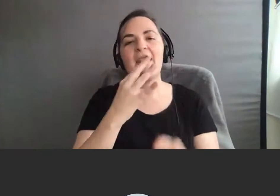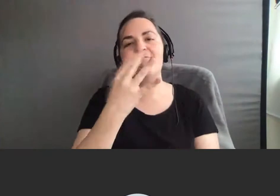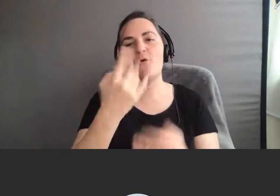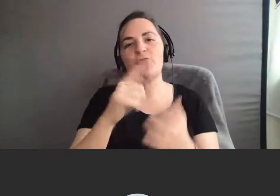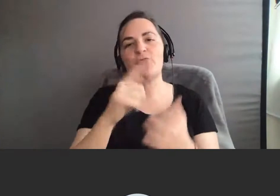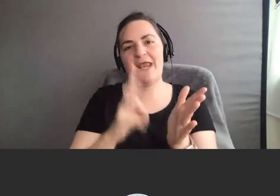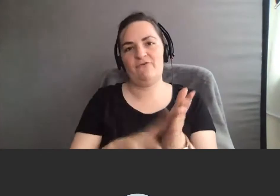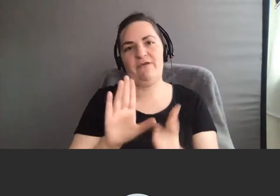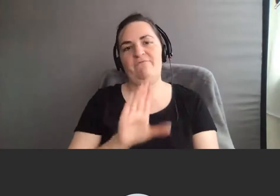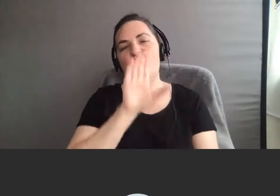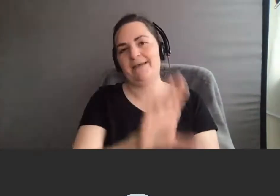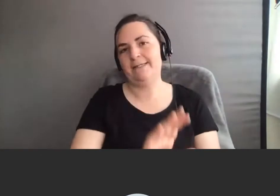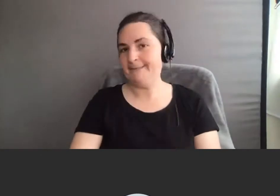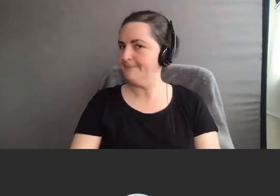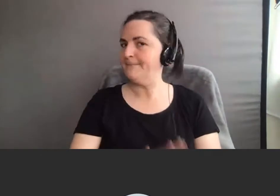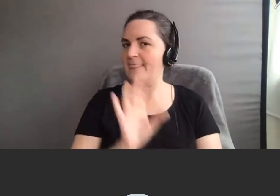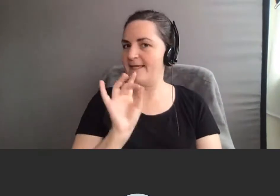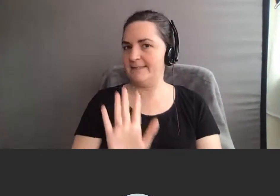Okay.